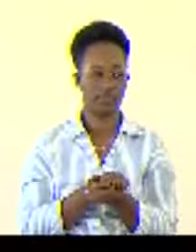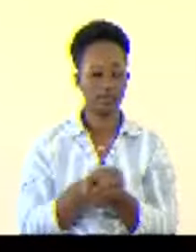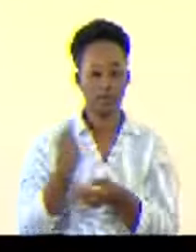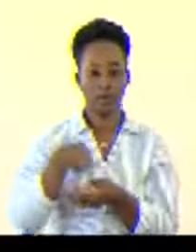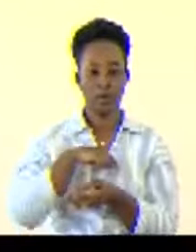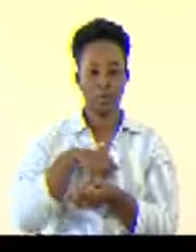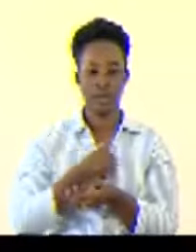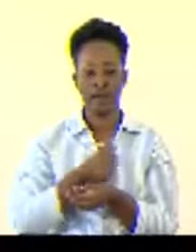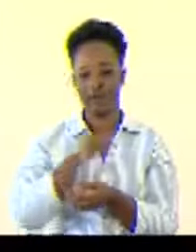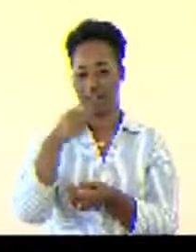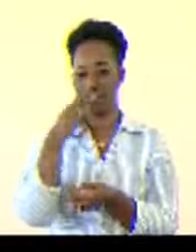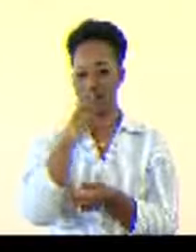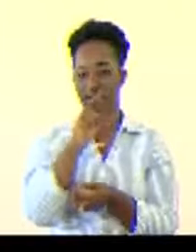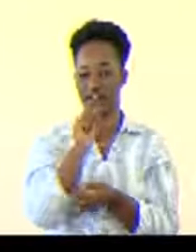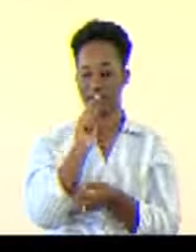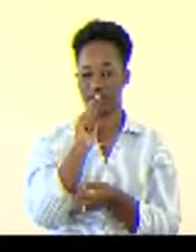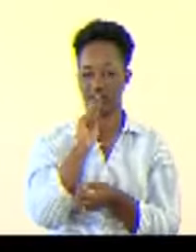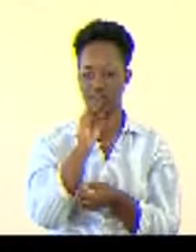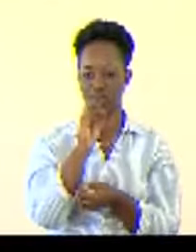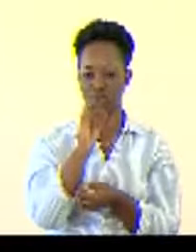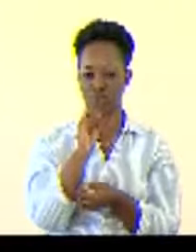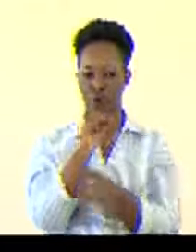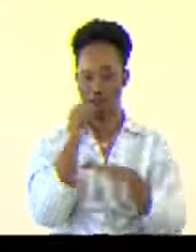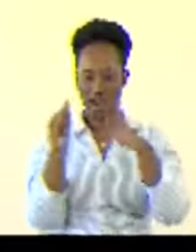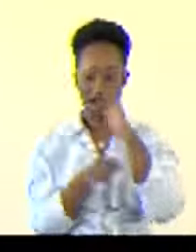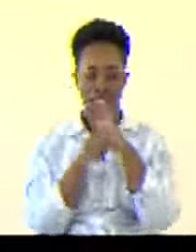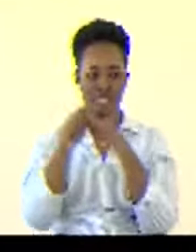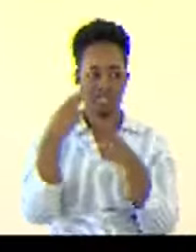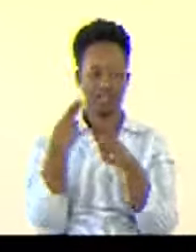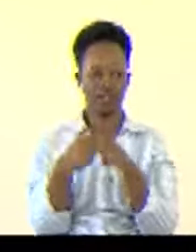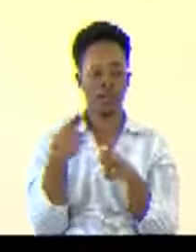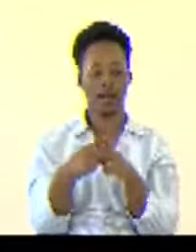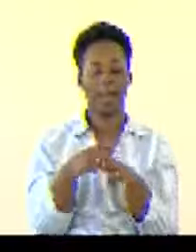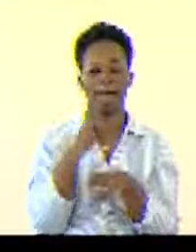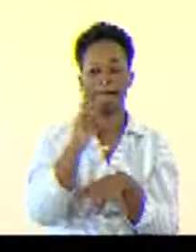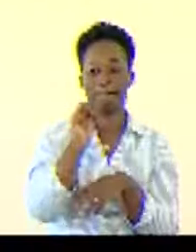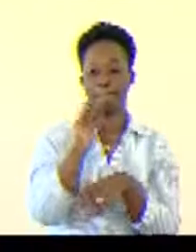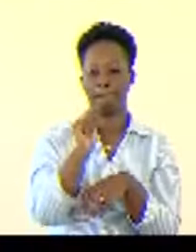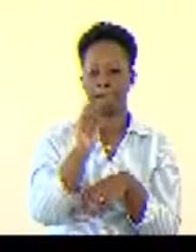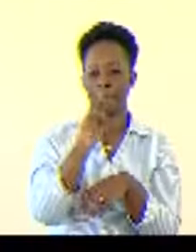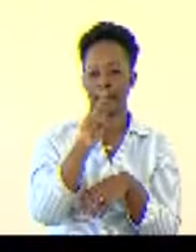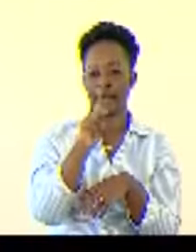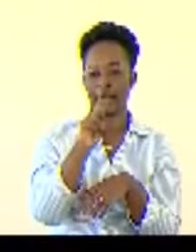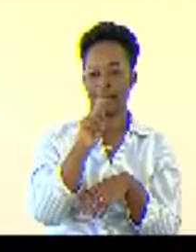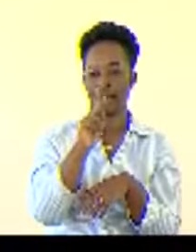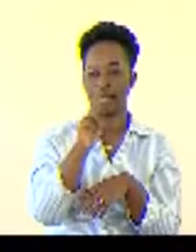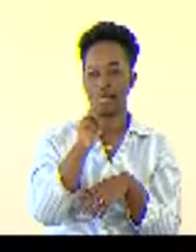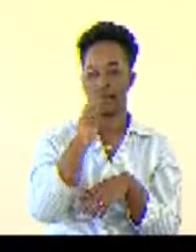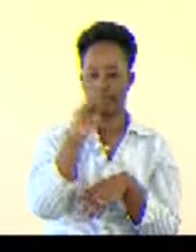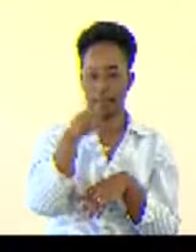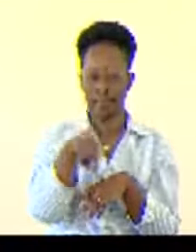another ratio under this, which will be the markup ratio. We call it the